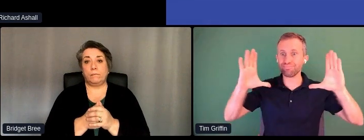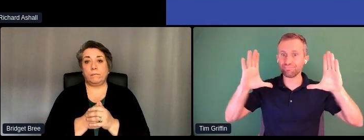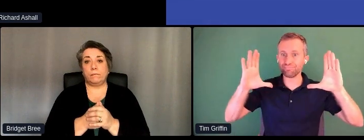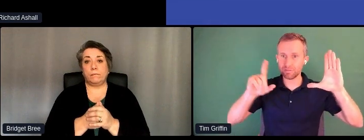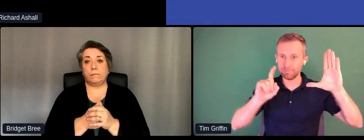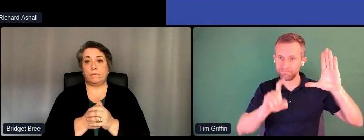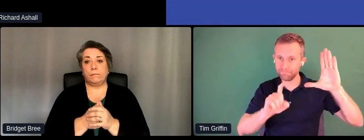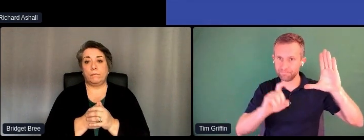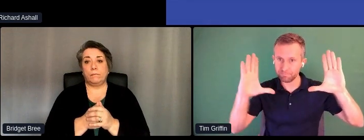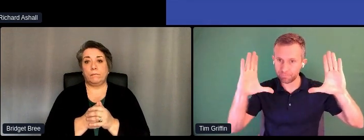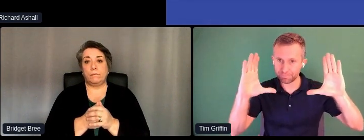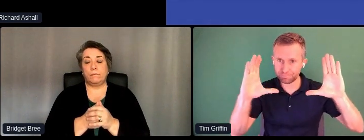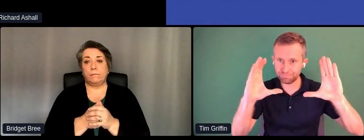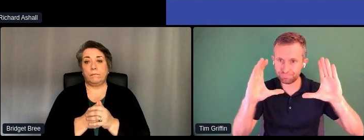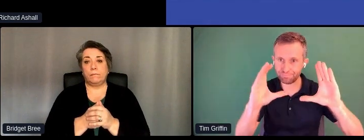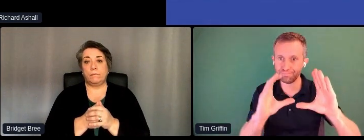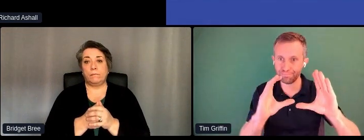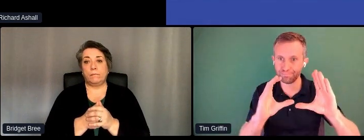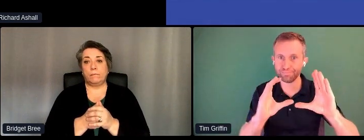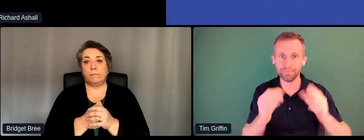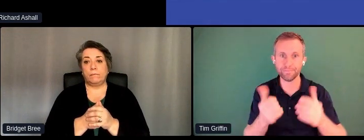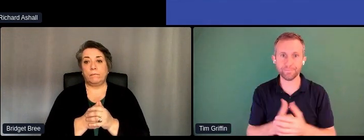to read.